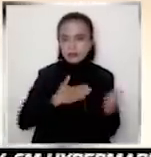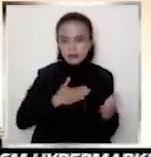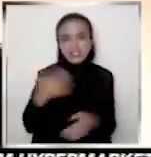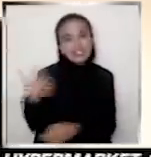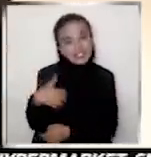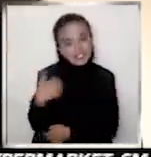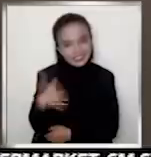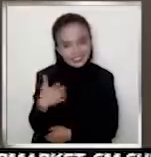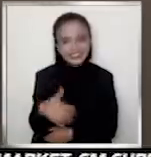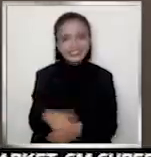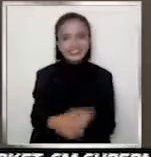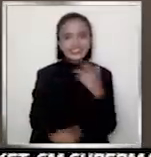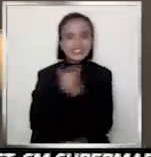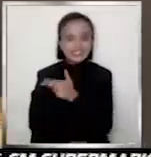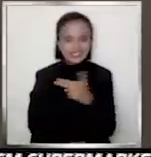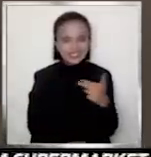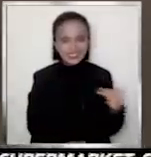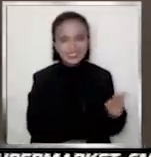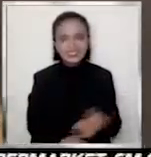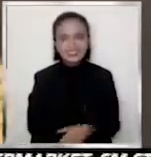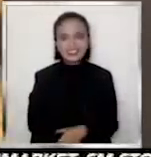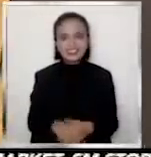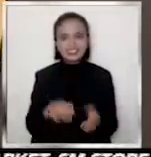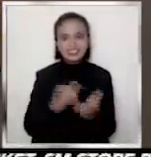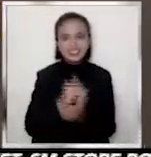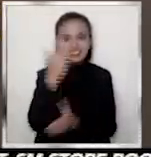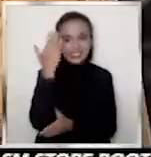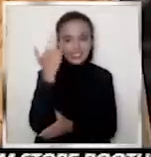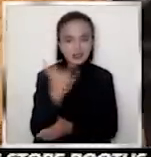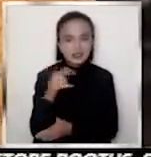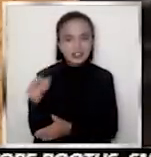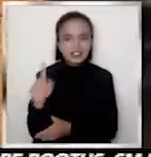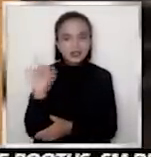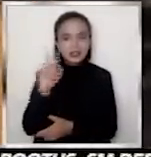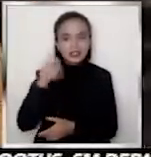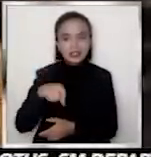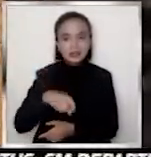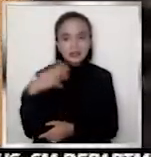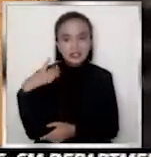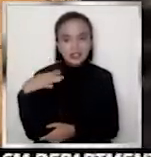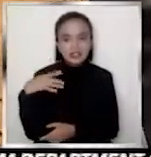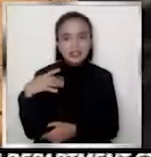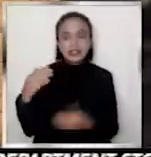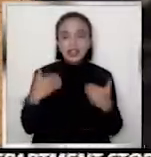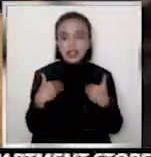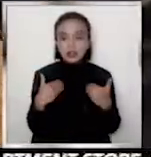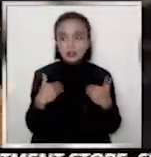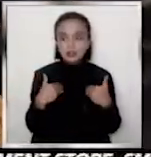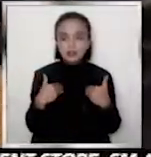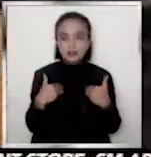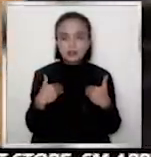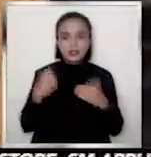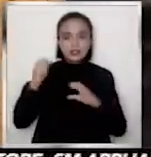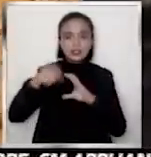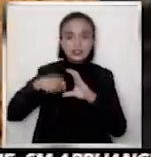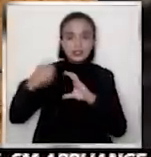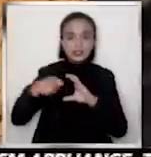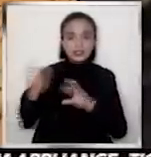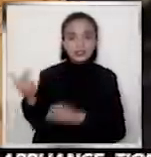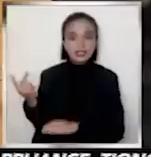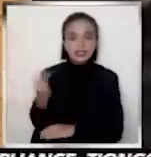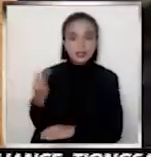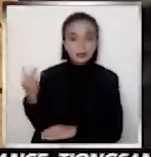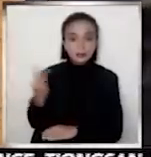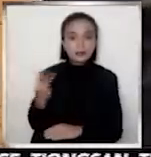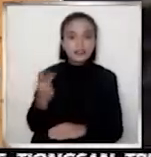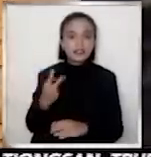day. Kaya naman, isa daw sa mga dapat abangan. We actually have a scene that we're gonna perform as pairs. So yun